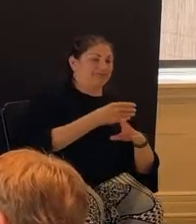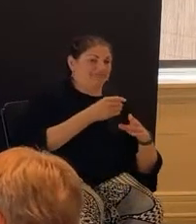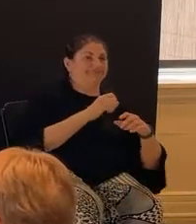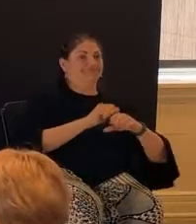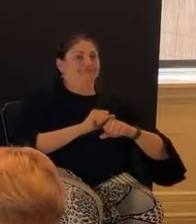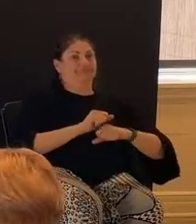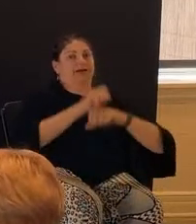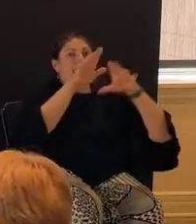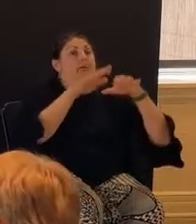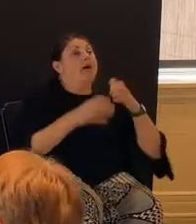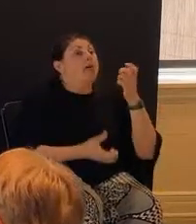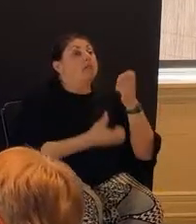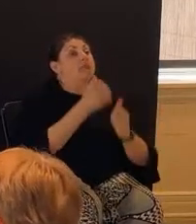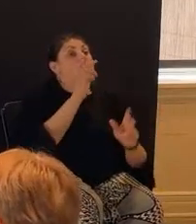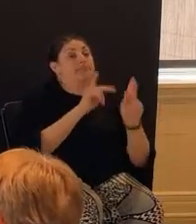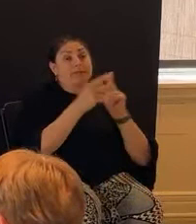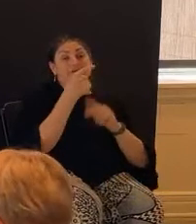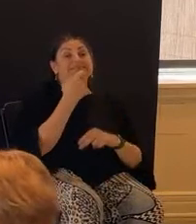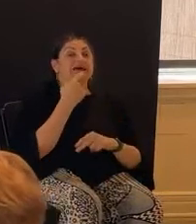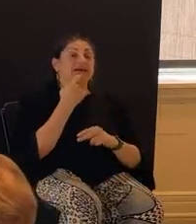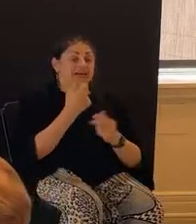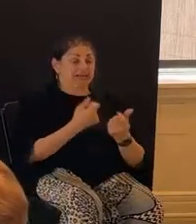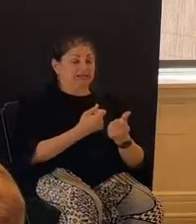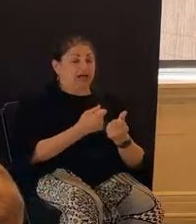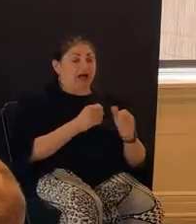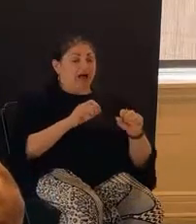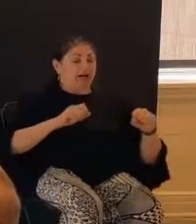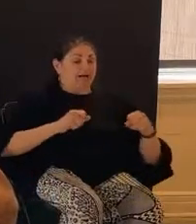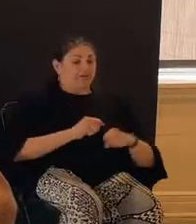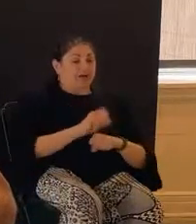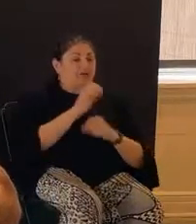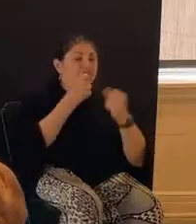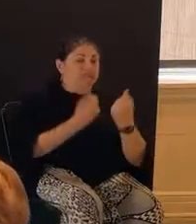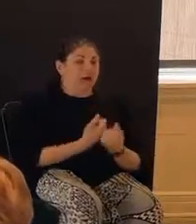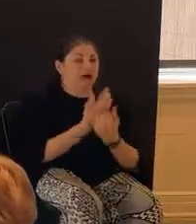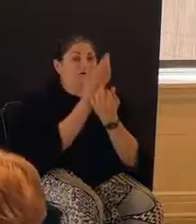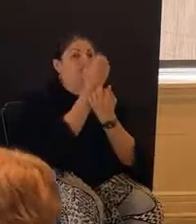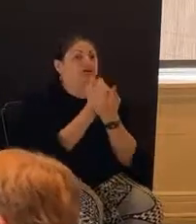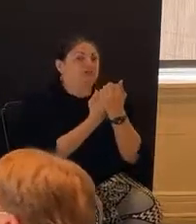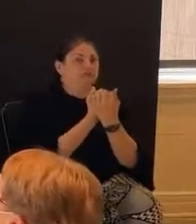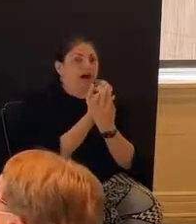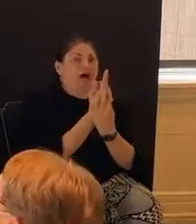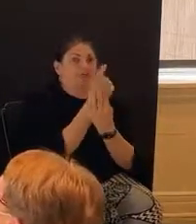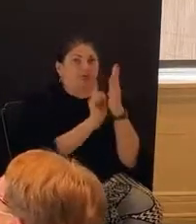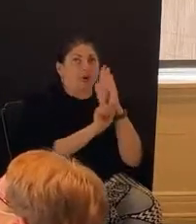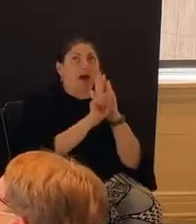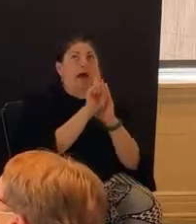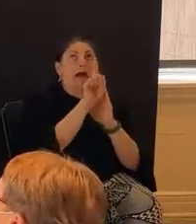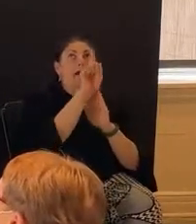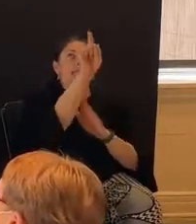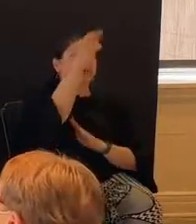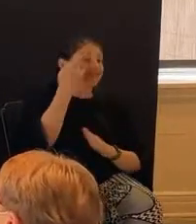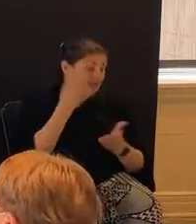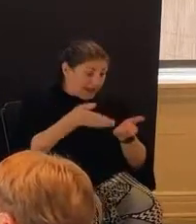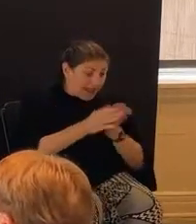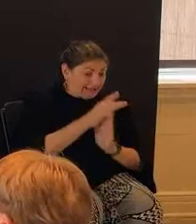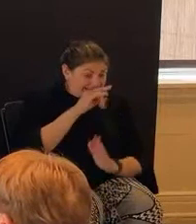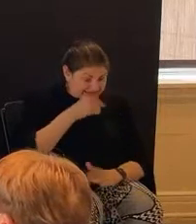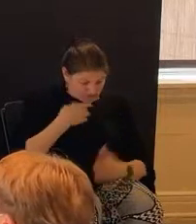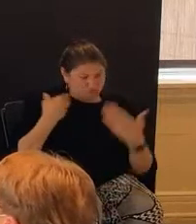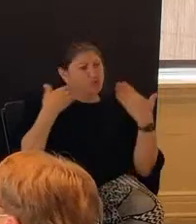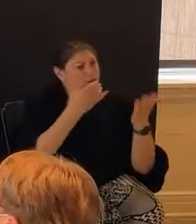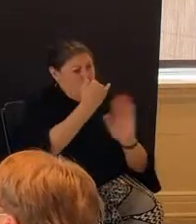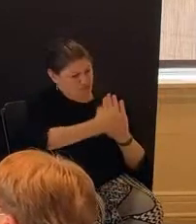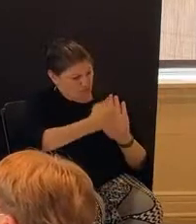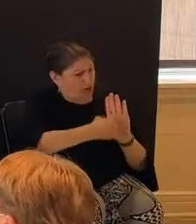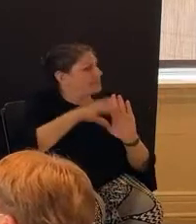volcanoes erupting up. You know, you ask a kindergartner to draw a picture of a volcano erupting, they'll draw the nice little cone and they'll draw some smoke coming up out of it.